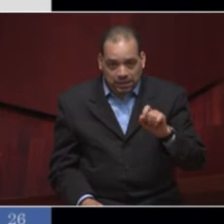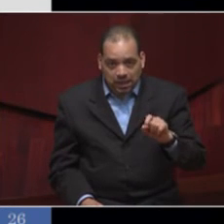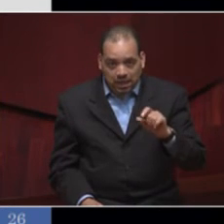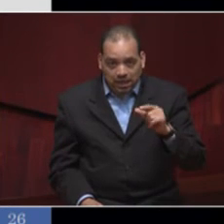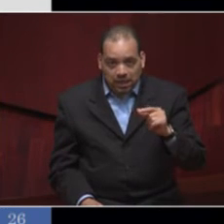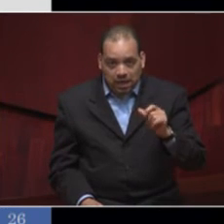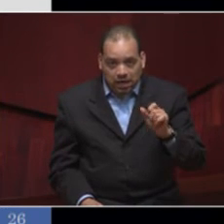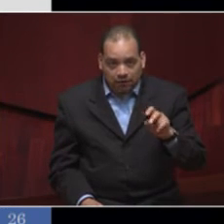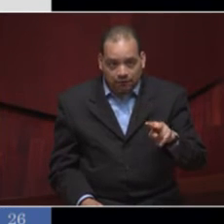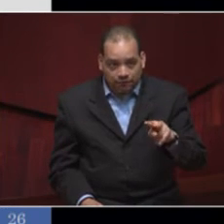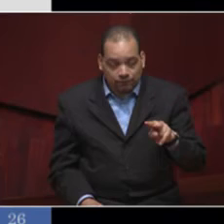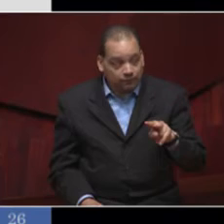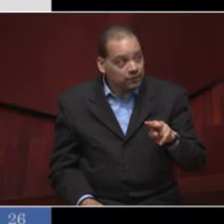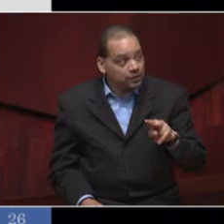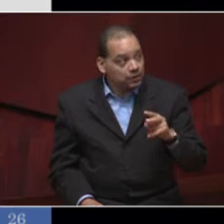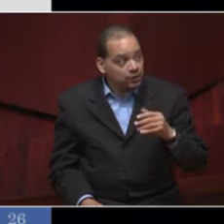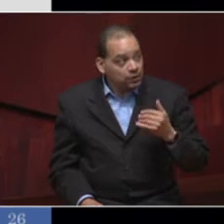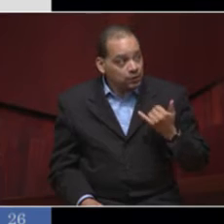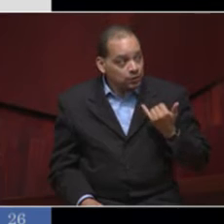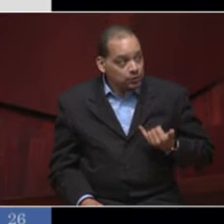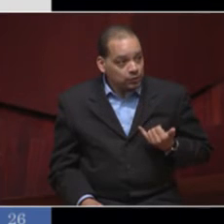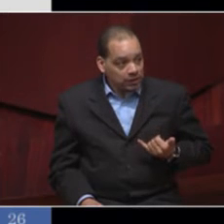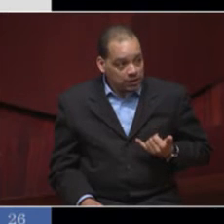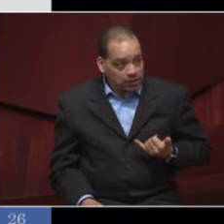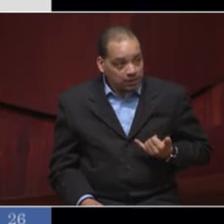Today, the 1,000,000th time overall.